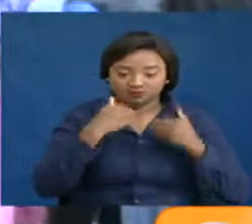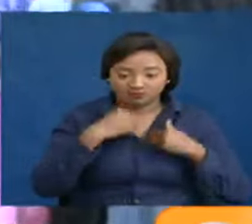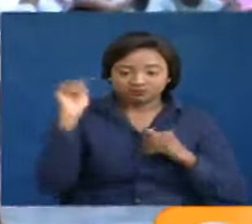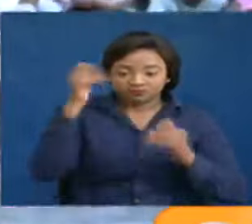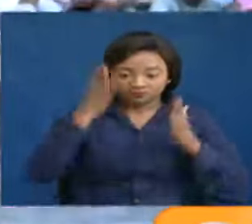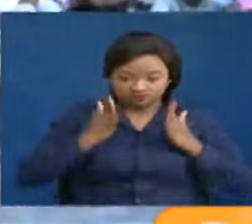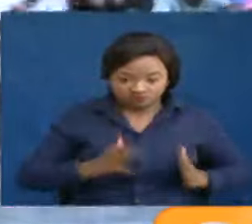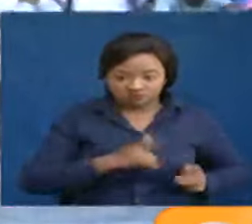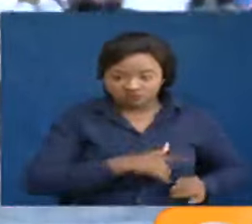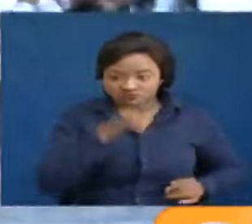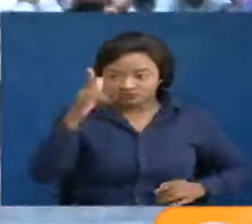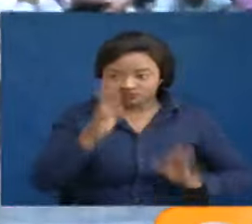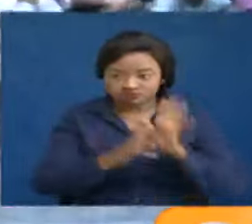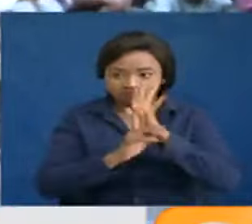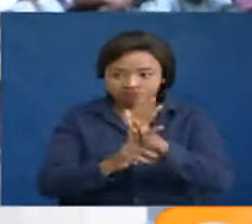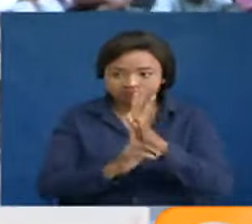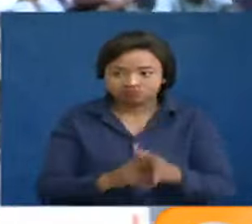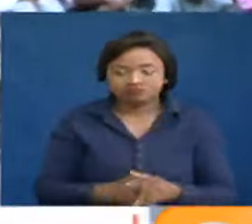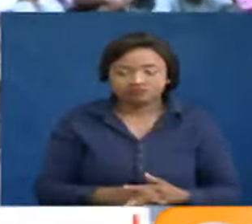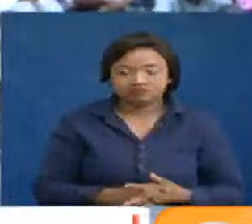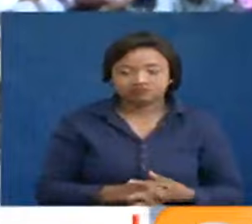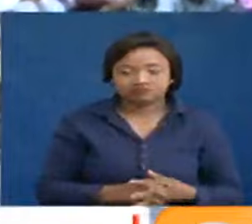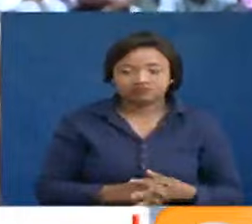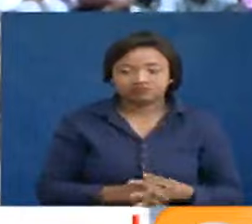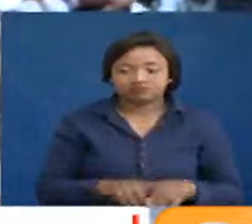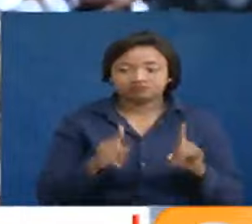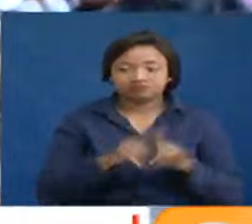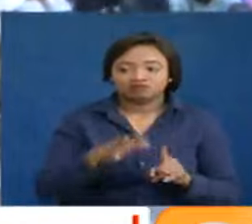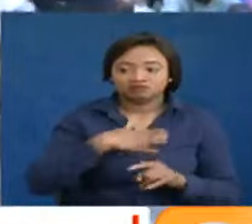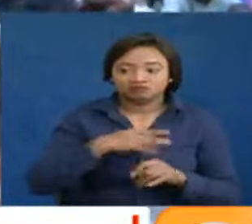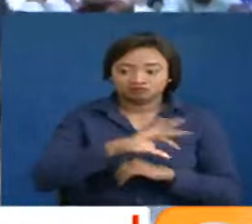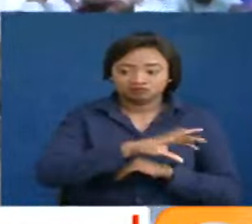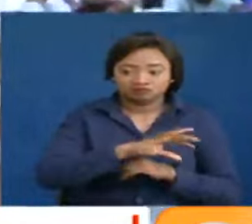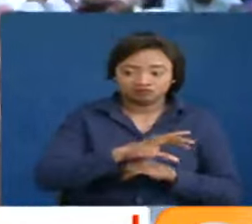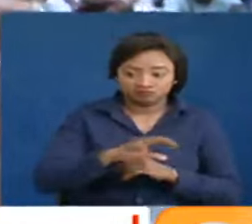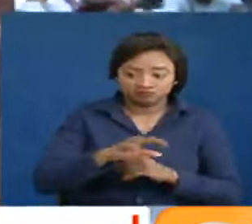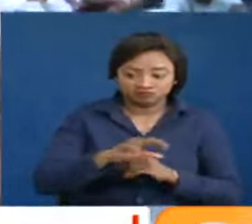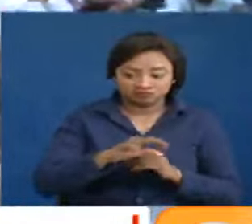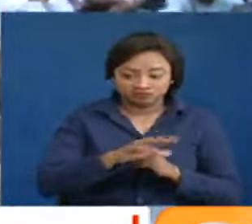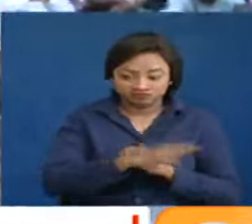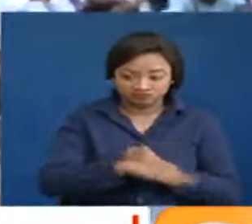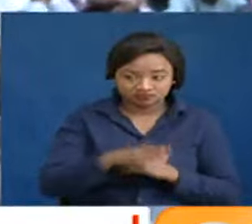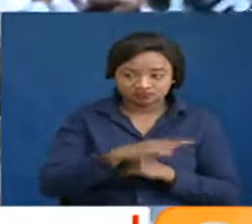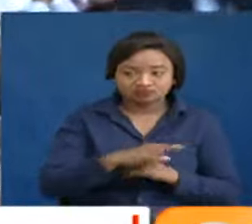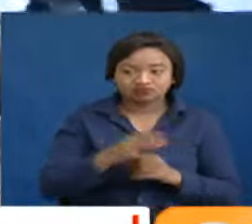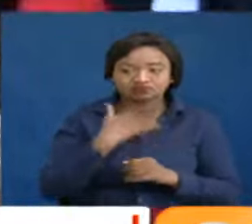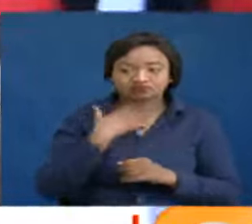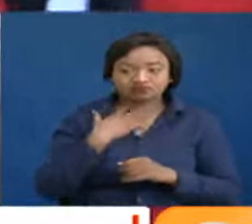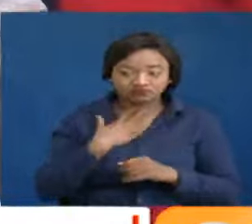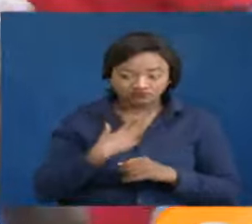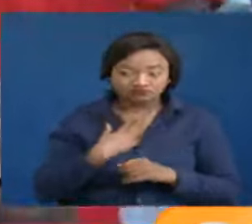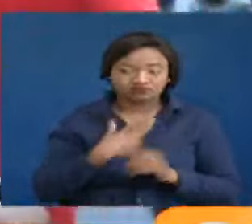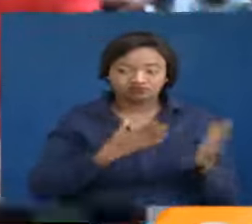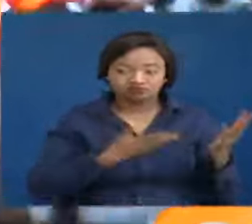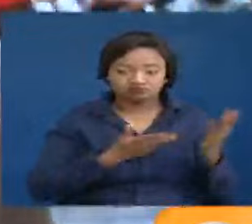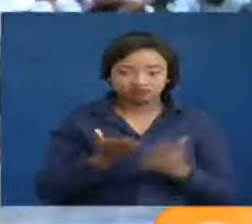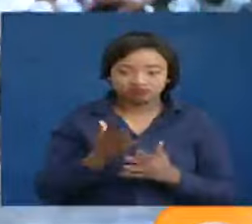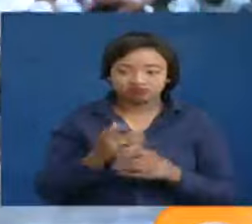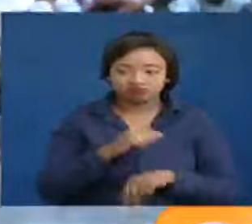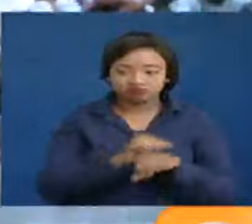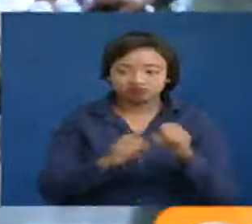representing. Breakma County aims to bring structure to the breakdancing scene in Kenya so that we can then